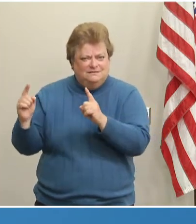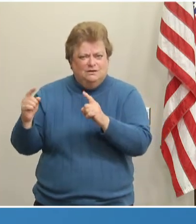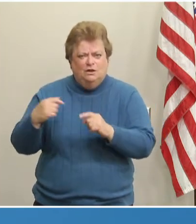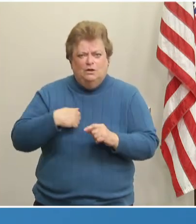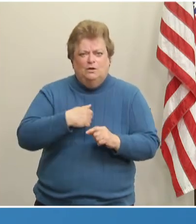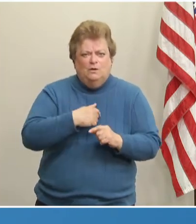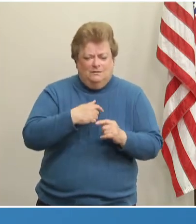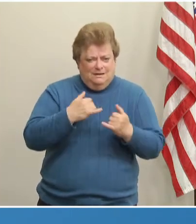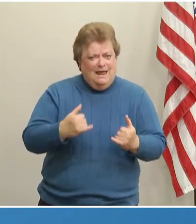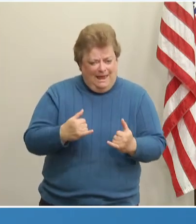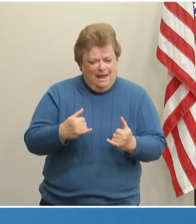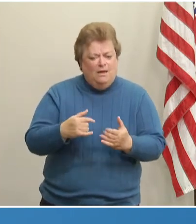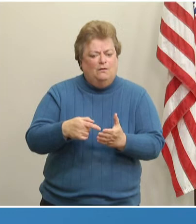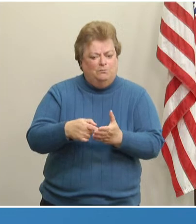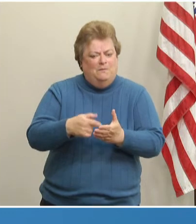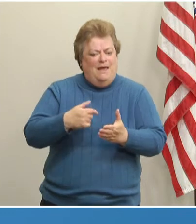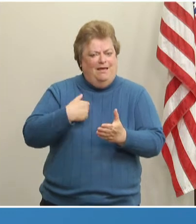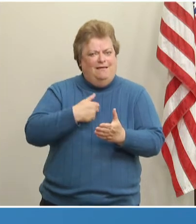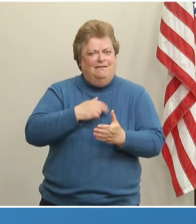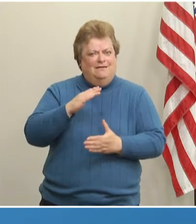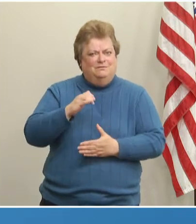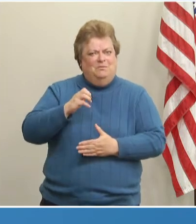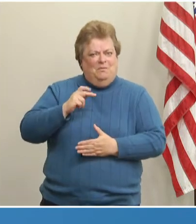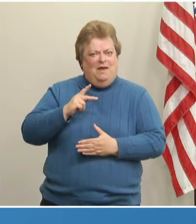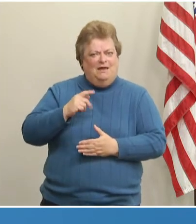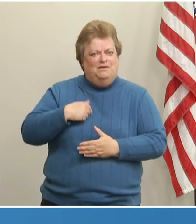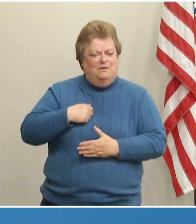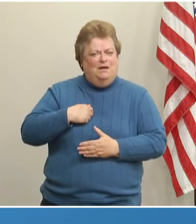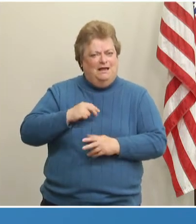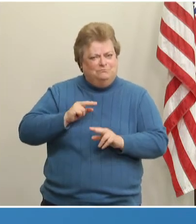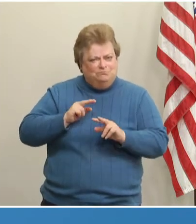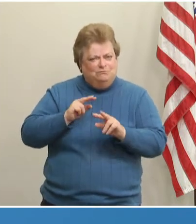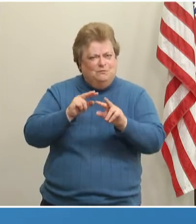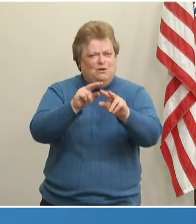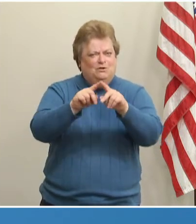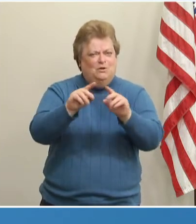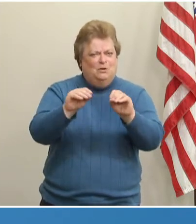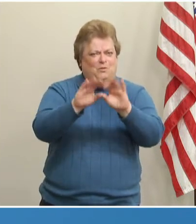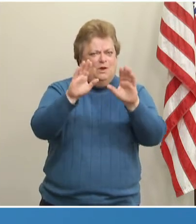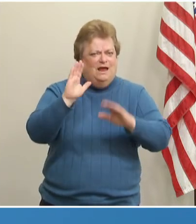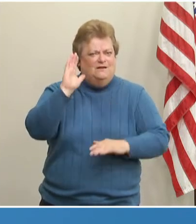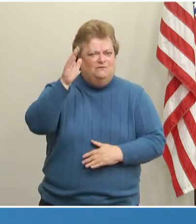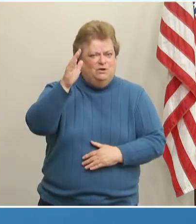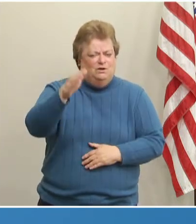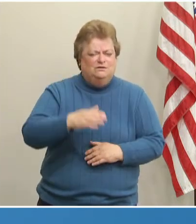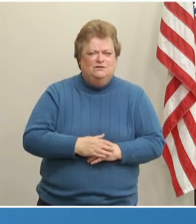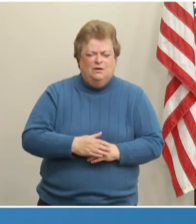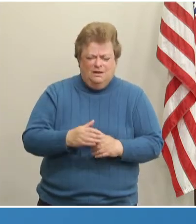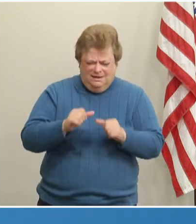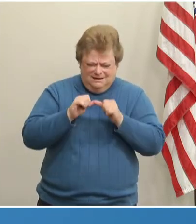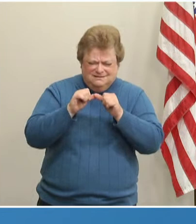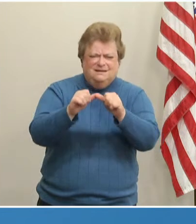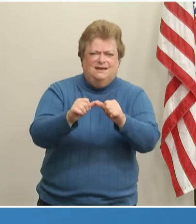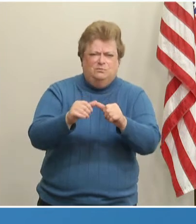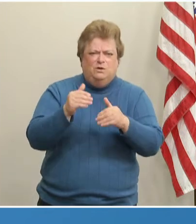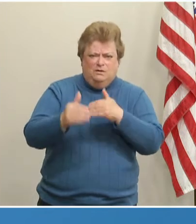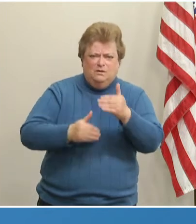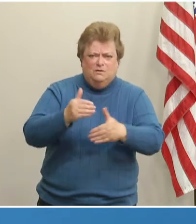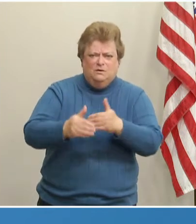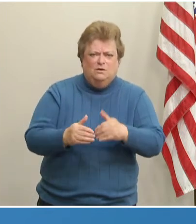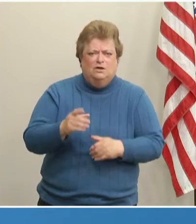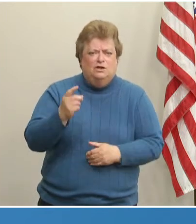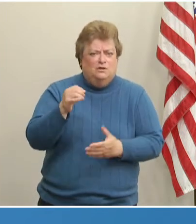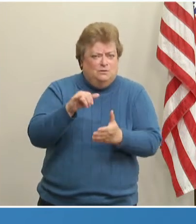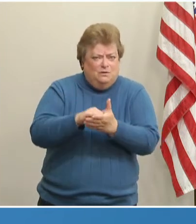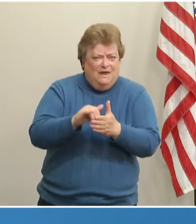are paying dividends and moving us forward to a brighter future. So let's keep moving forward together. To do that, we need